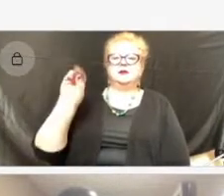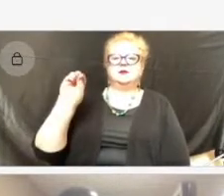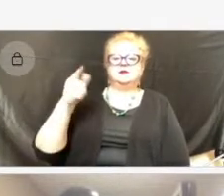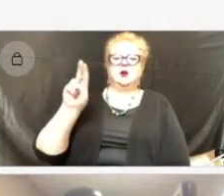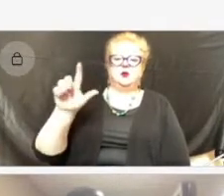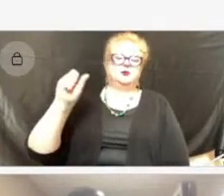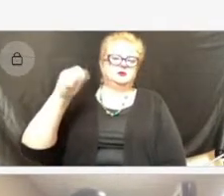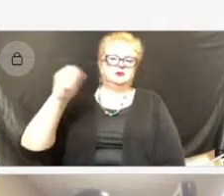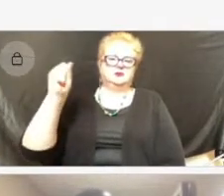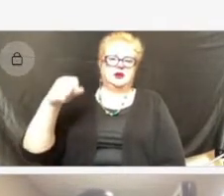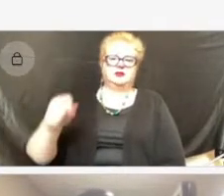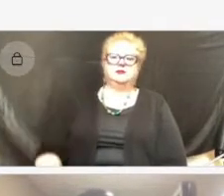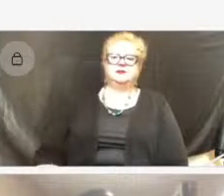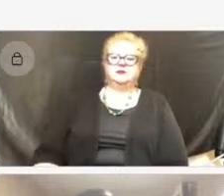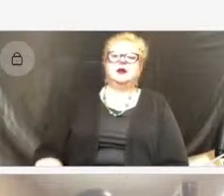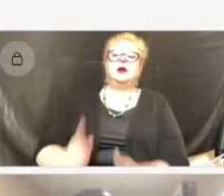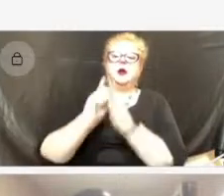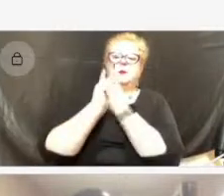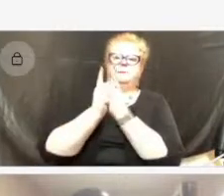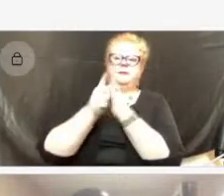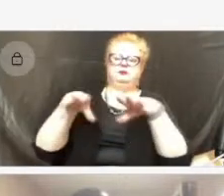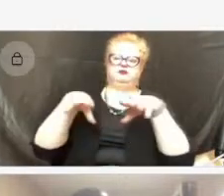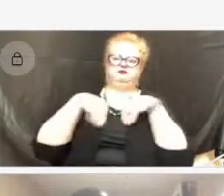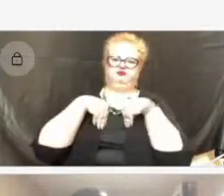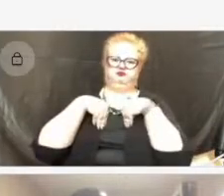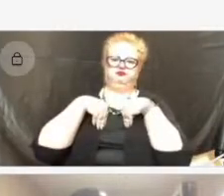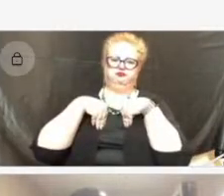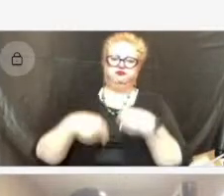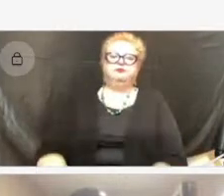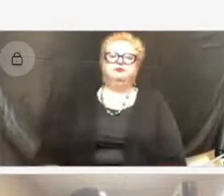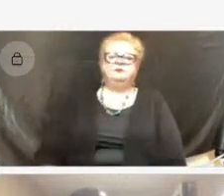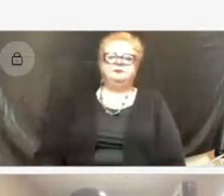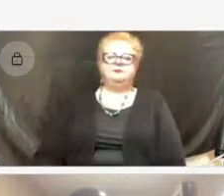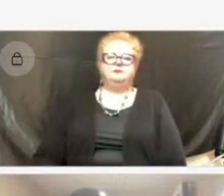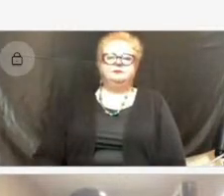Yes. Minutes are approved, 2 absent.